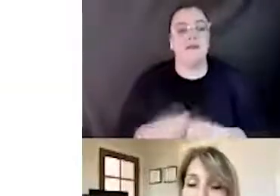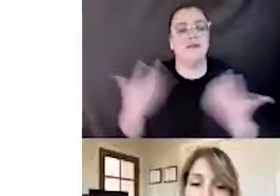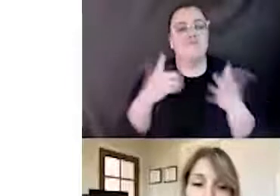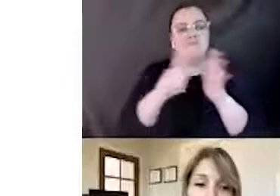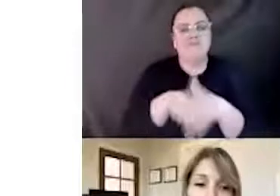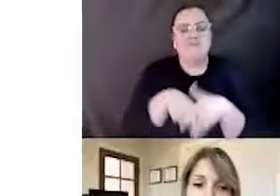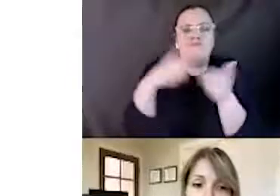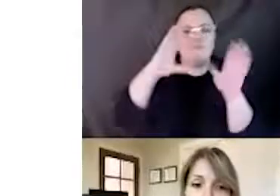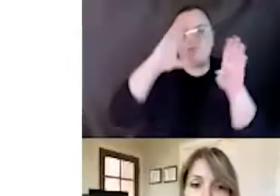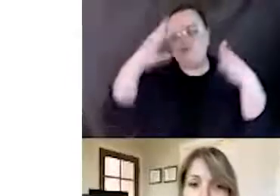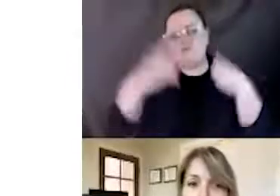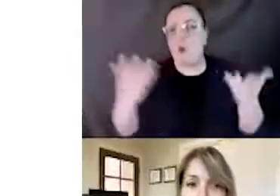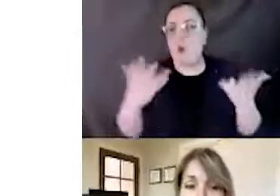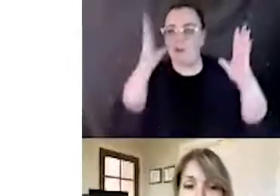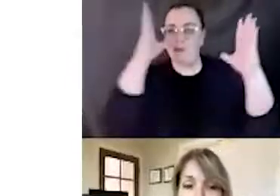our system.